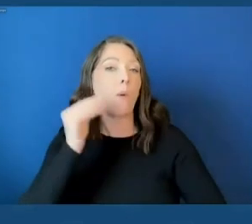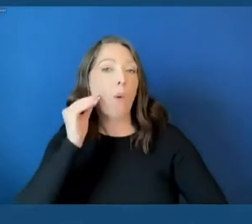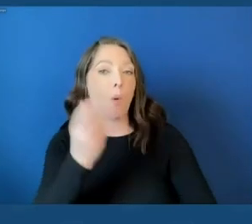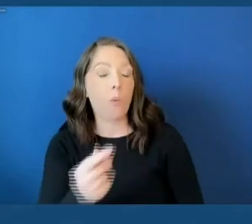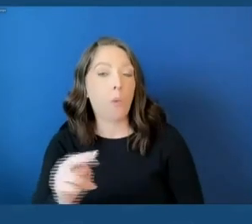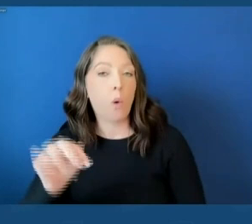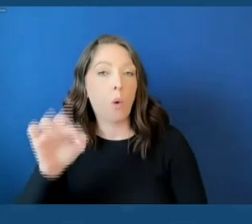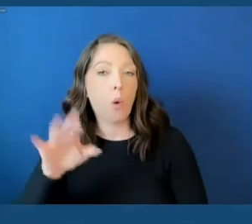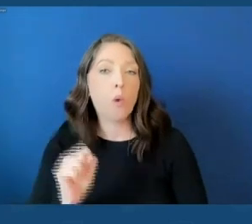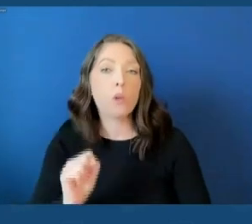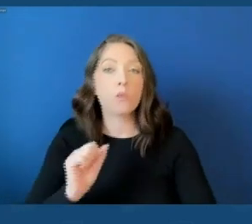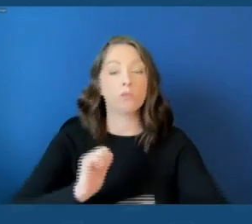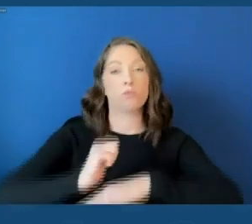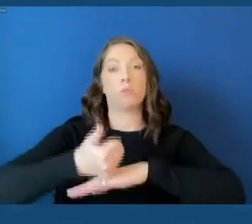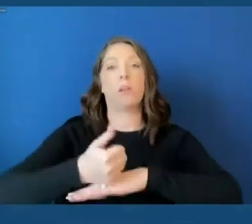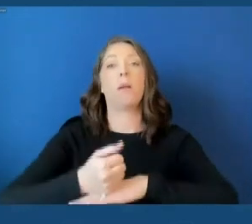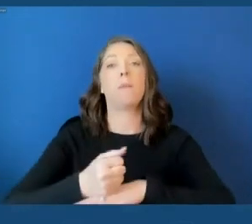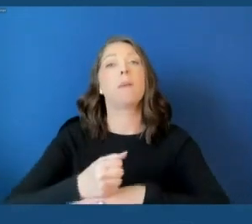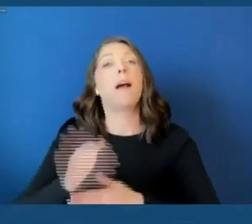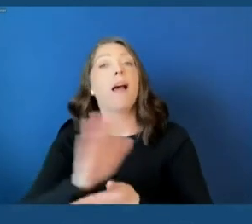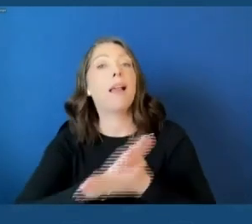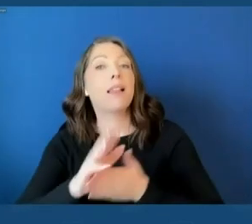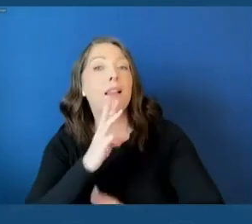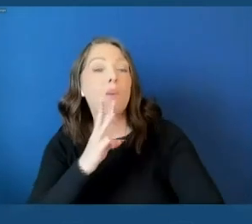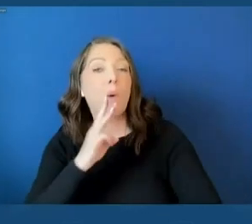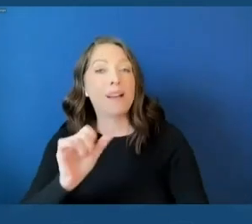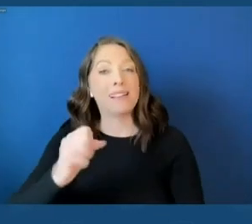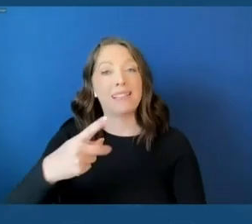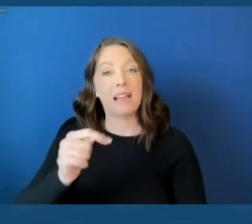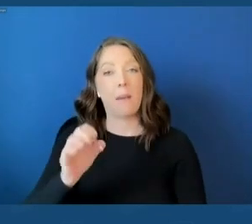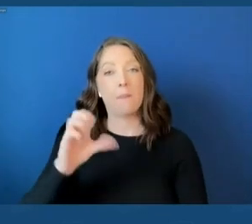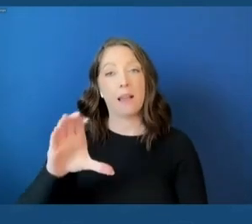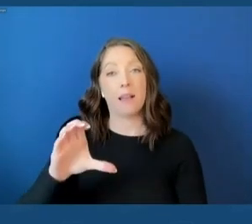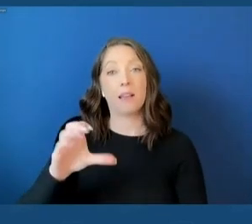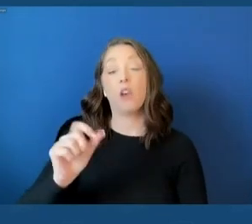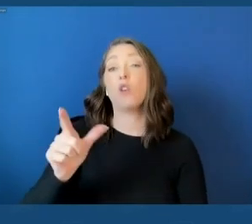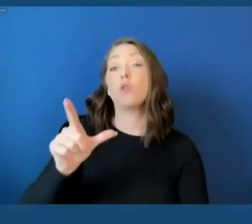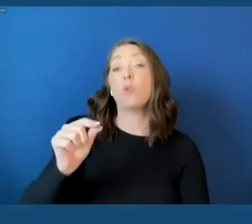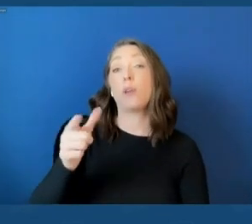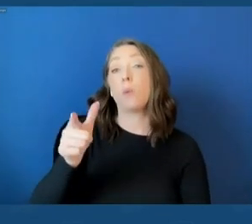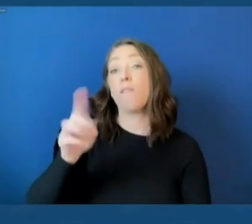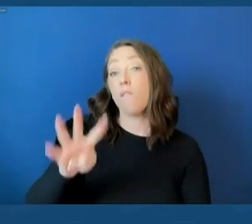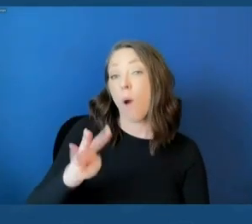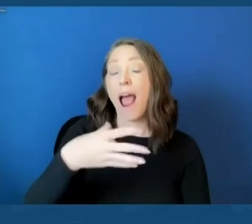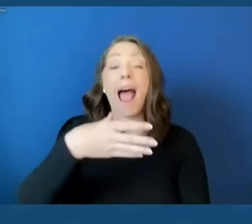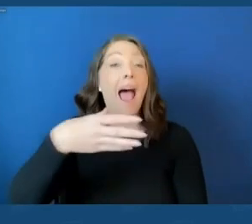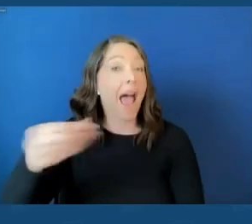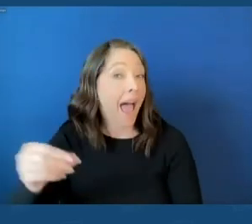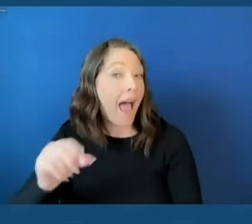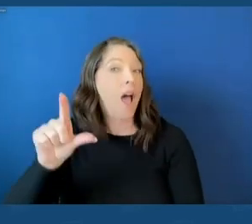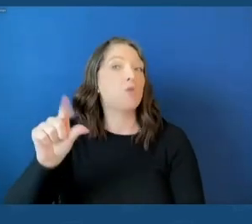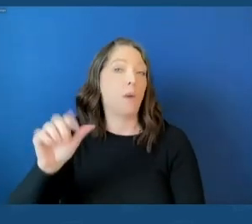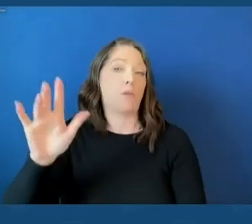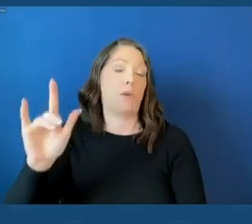in 2024 and in 2025. Governor, thank you so much for that.